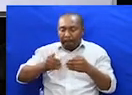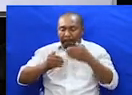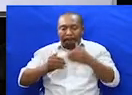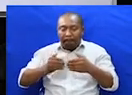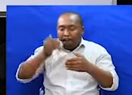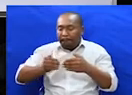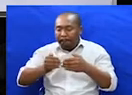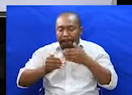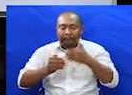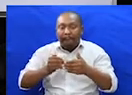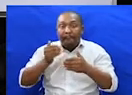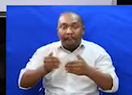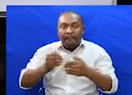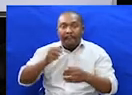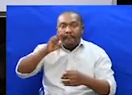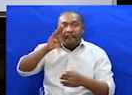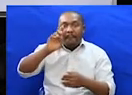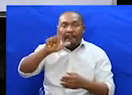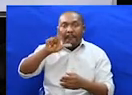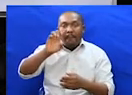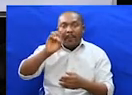building blocks. They are made up of